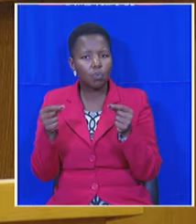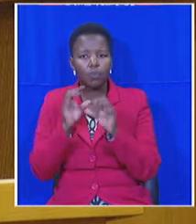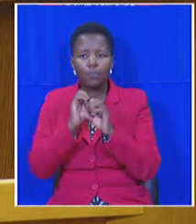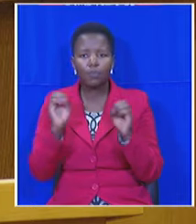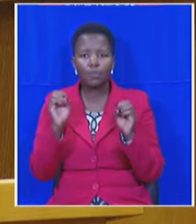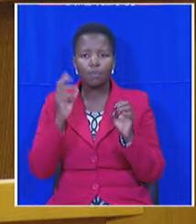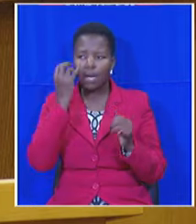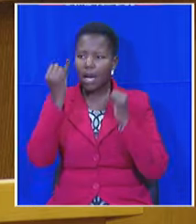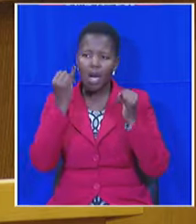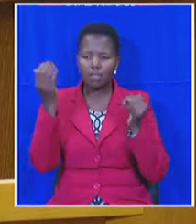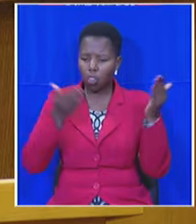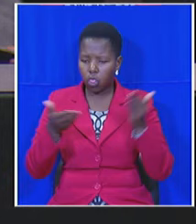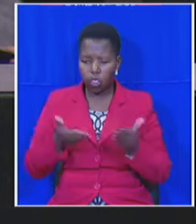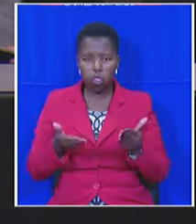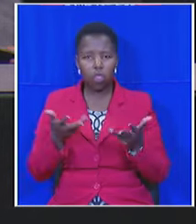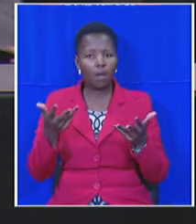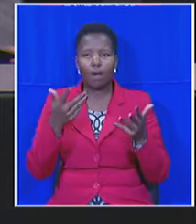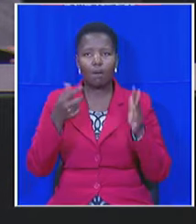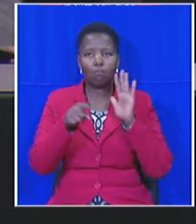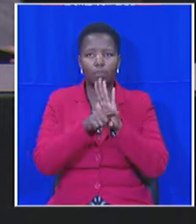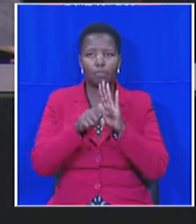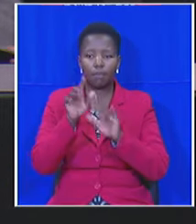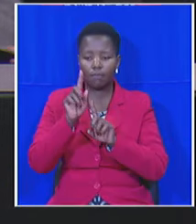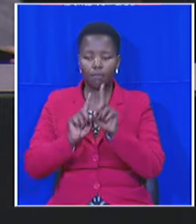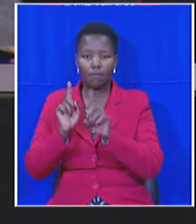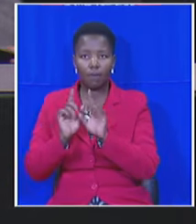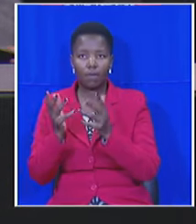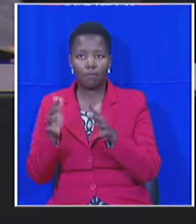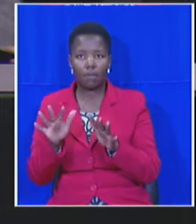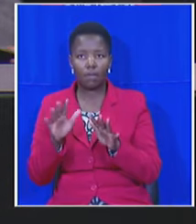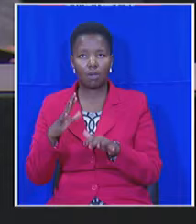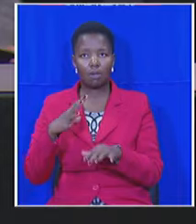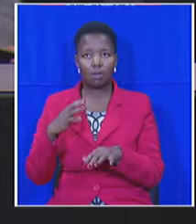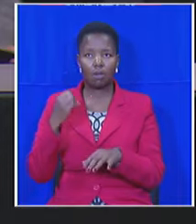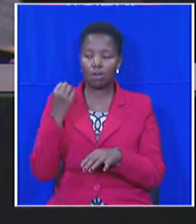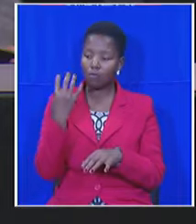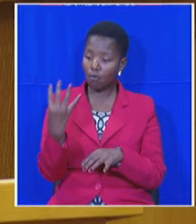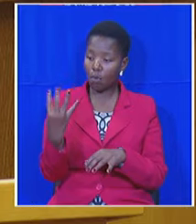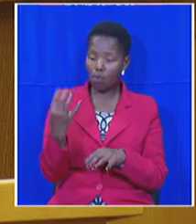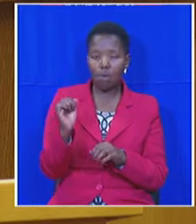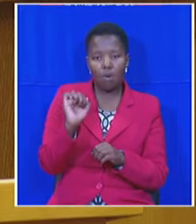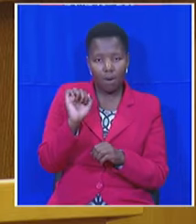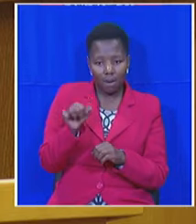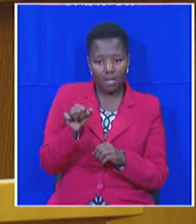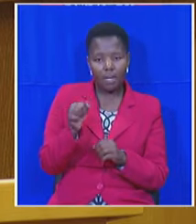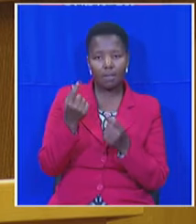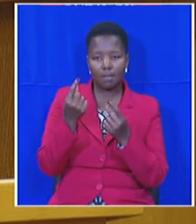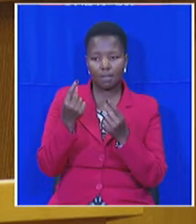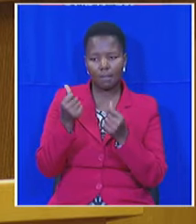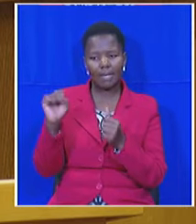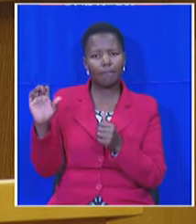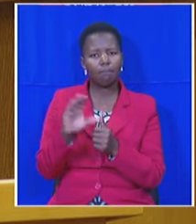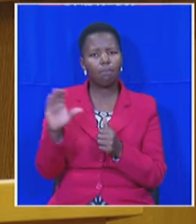serious seismic deficiencies. Only 4 of the 12 entities can financially survive without being bailed out from time to